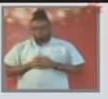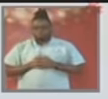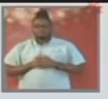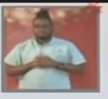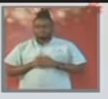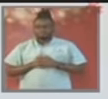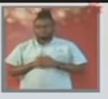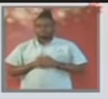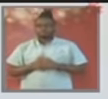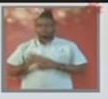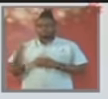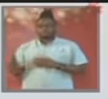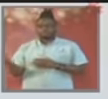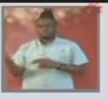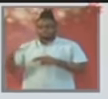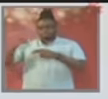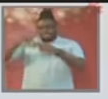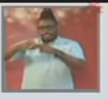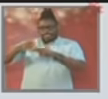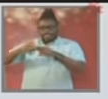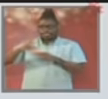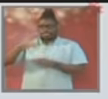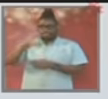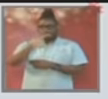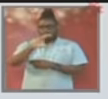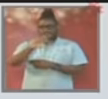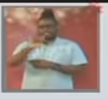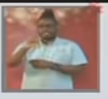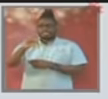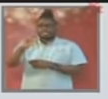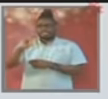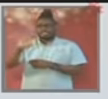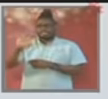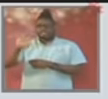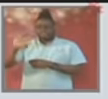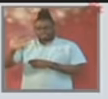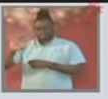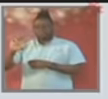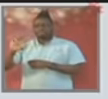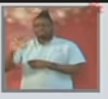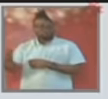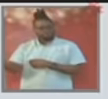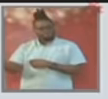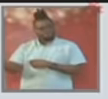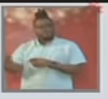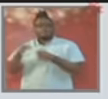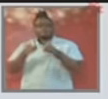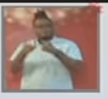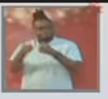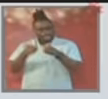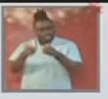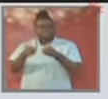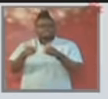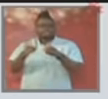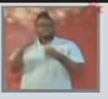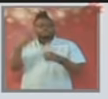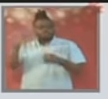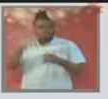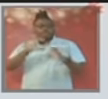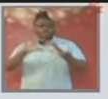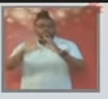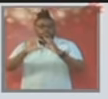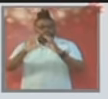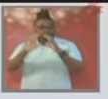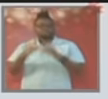Candice Alcantara, Manager Corporate Communication at the Ministry. It is my pleasure to be back with you for 2021 as